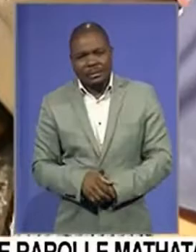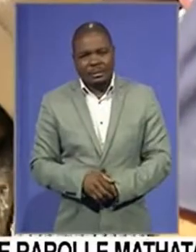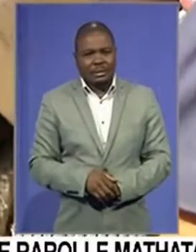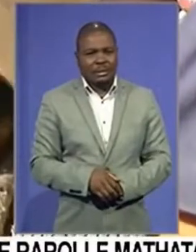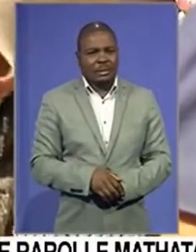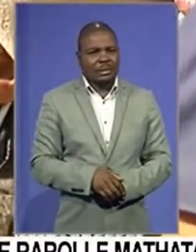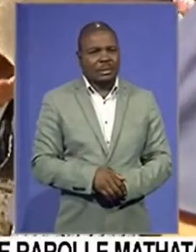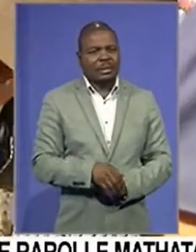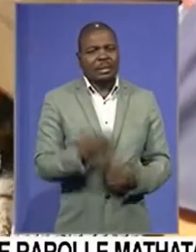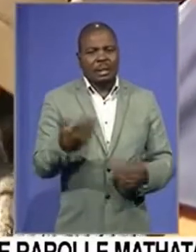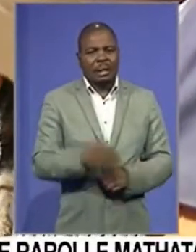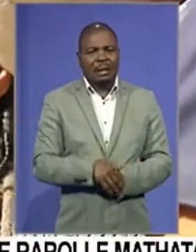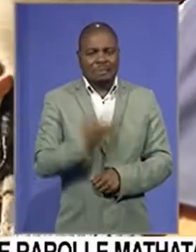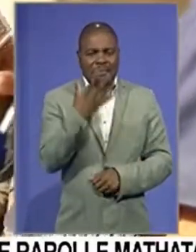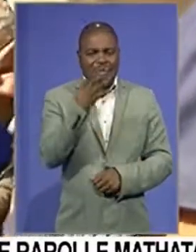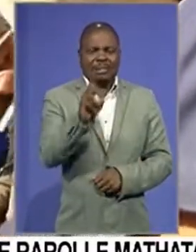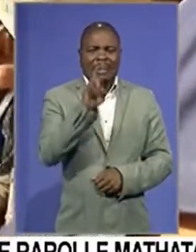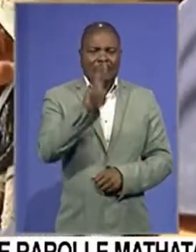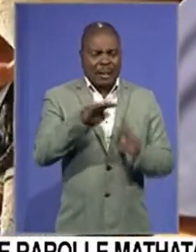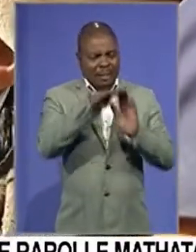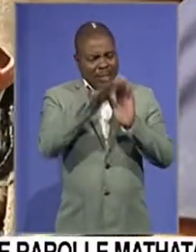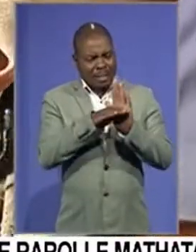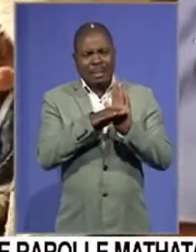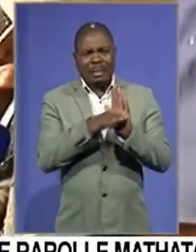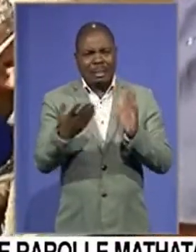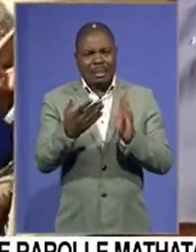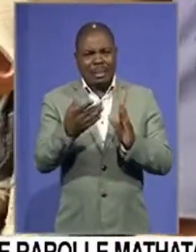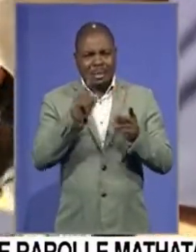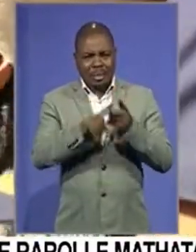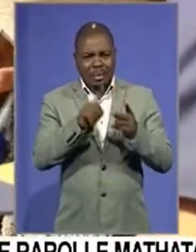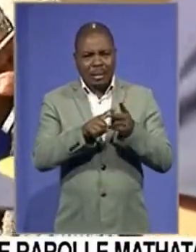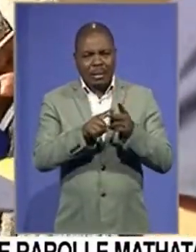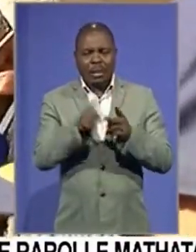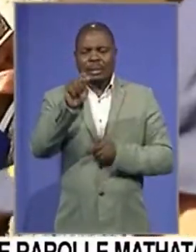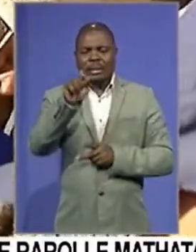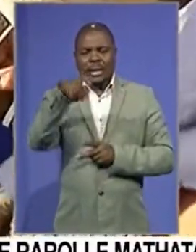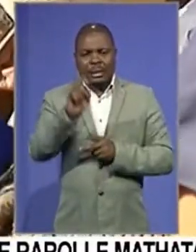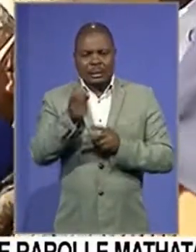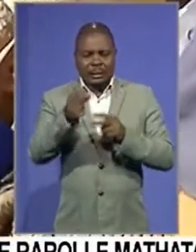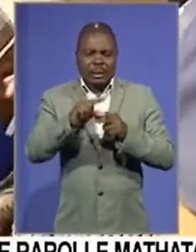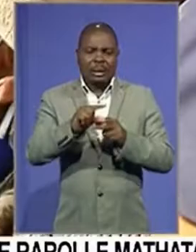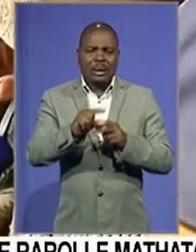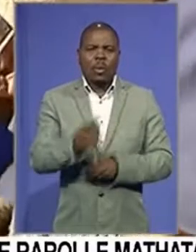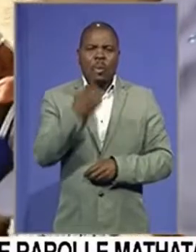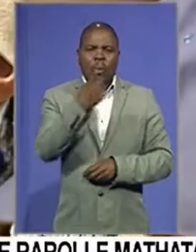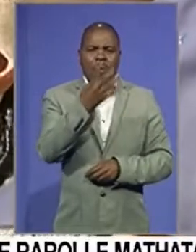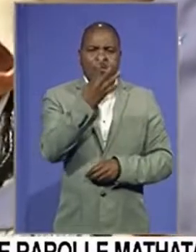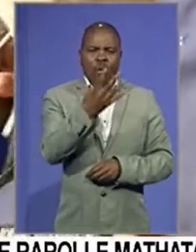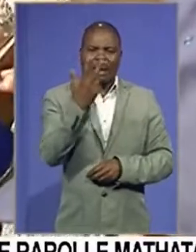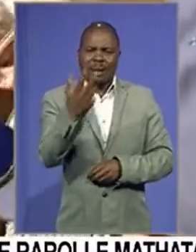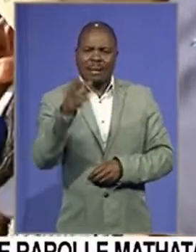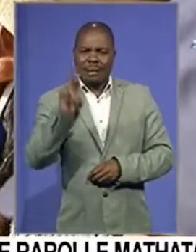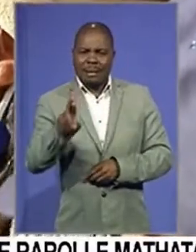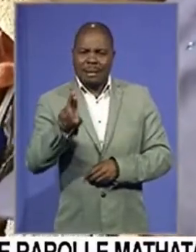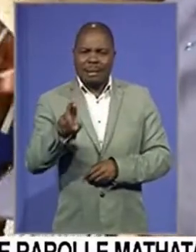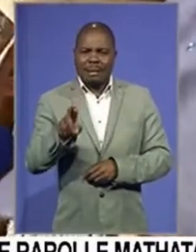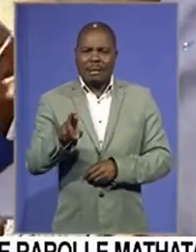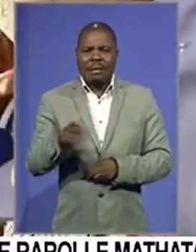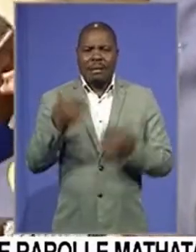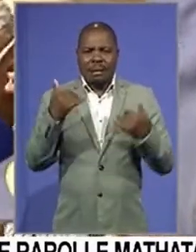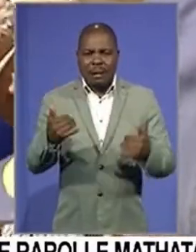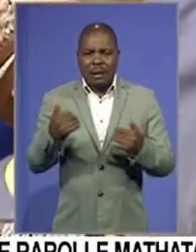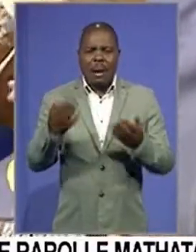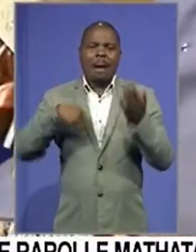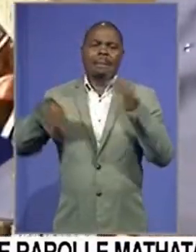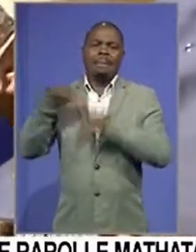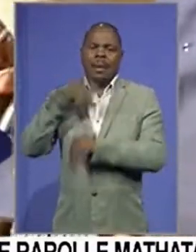only 50 rands be ba kenya tax ya 148 rands equal back